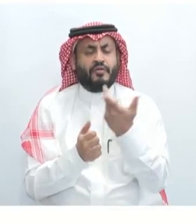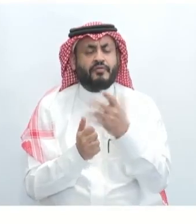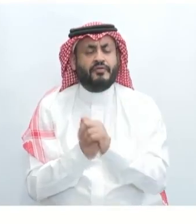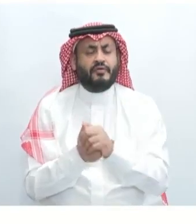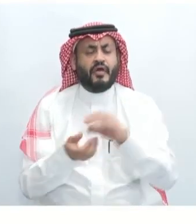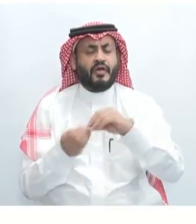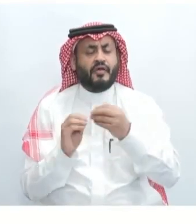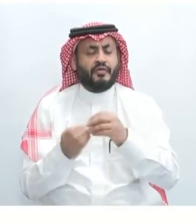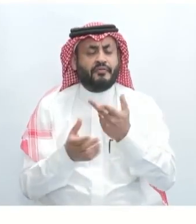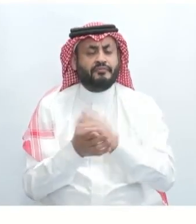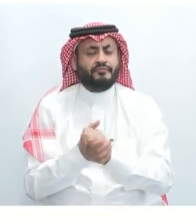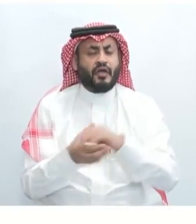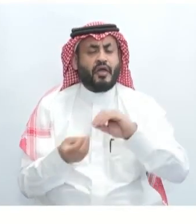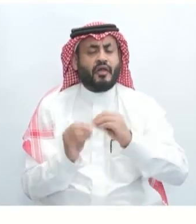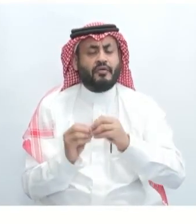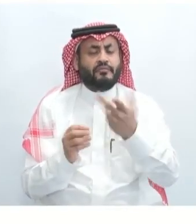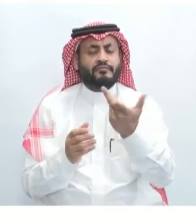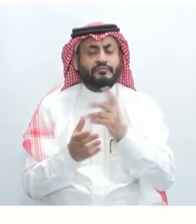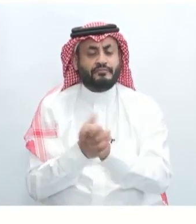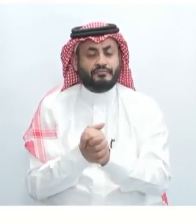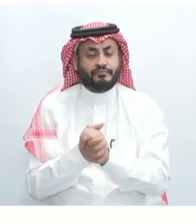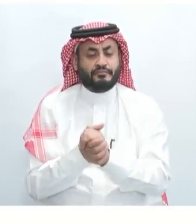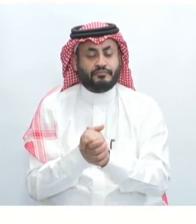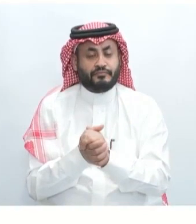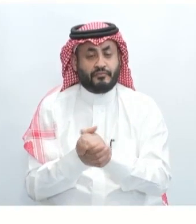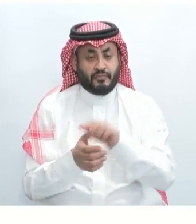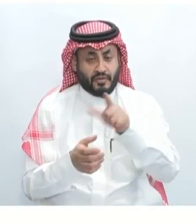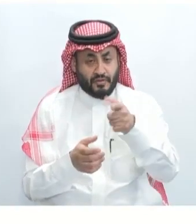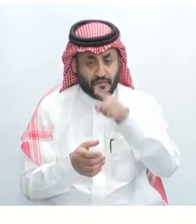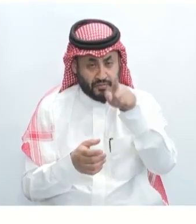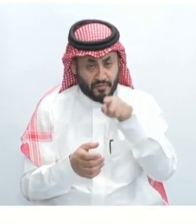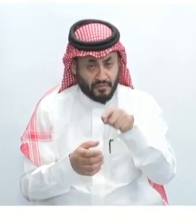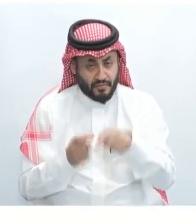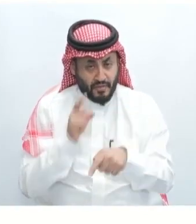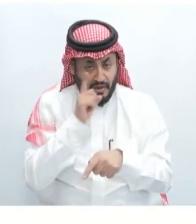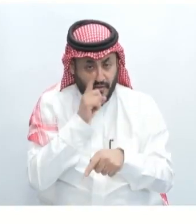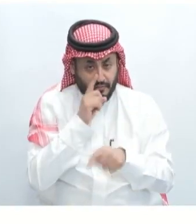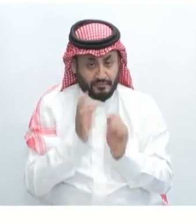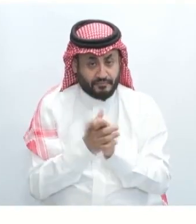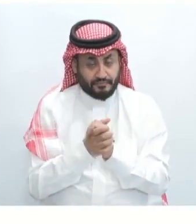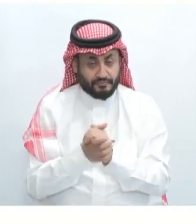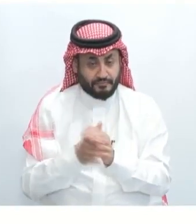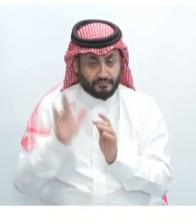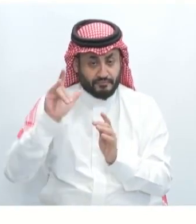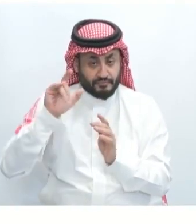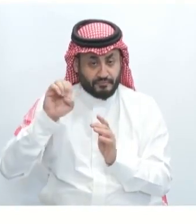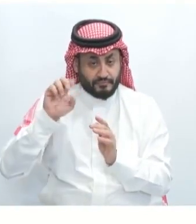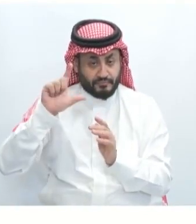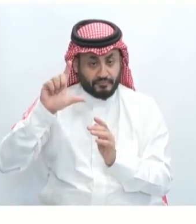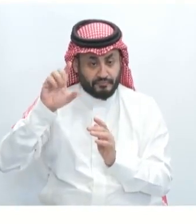they? What color are they? Are they yellow? Okay, yellow. What does it mean,